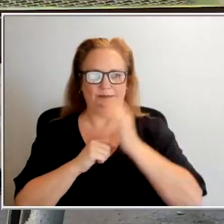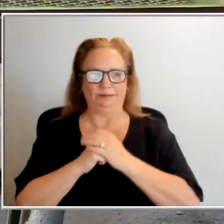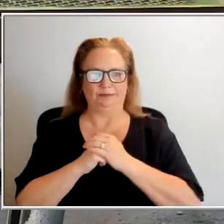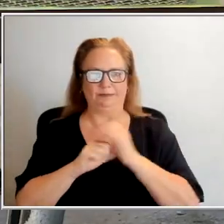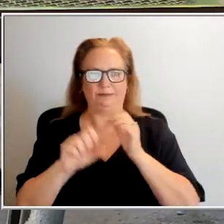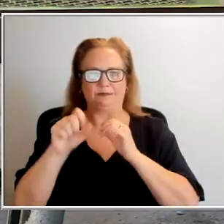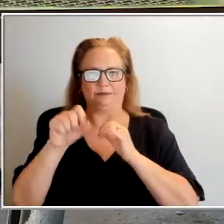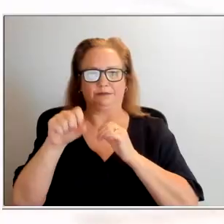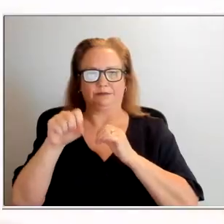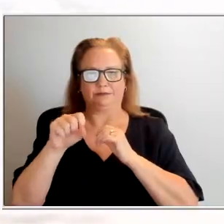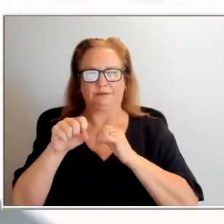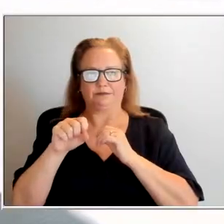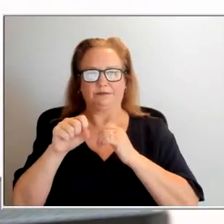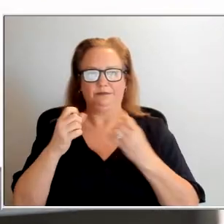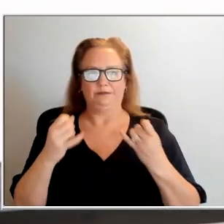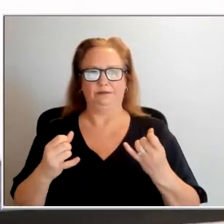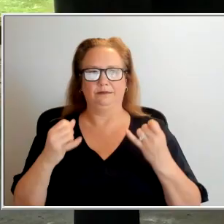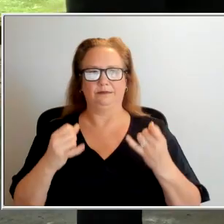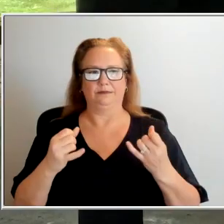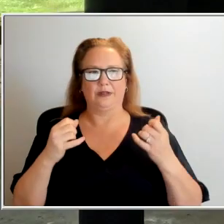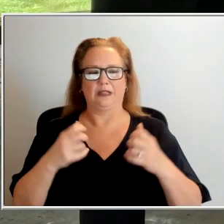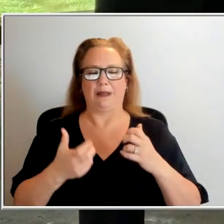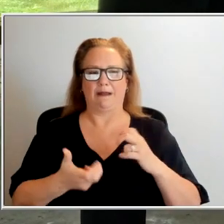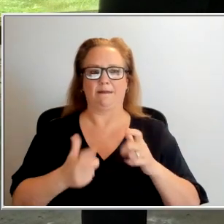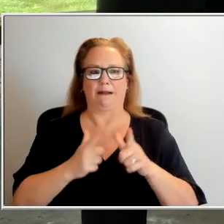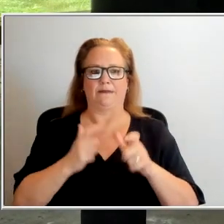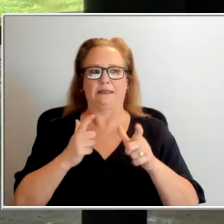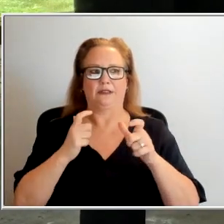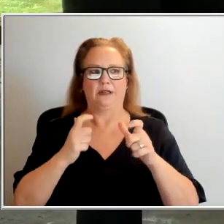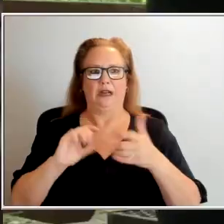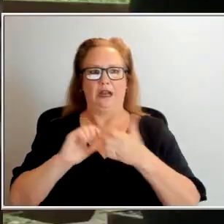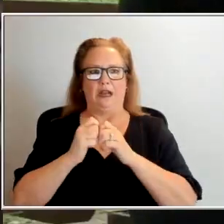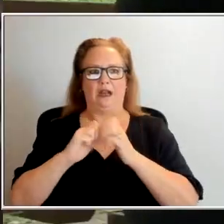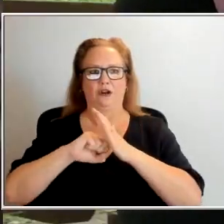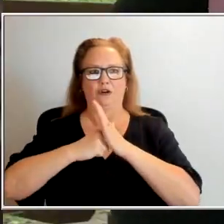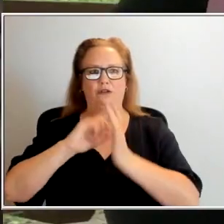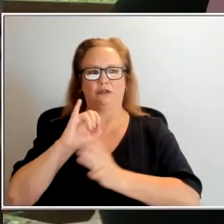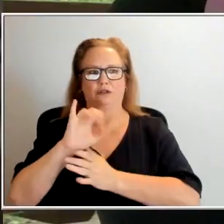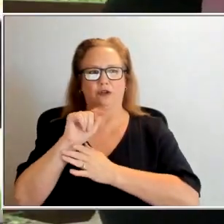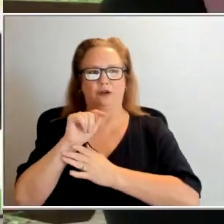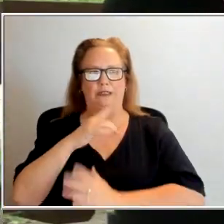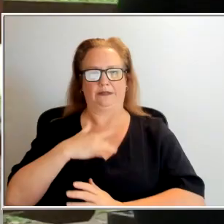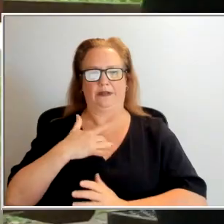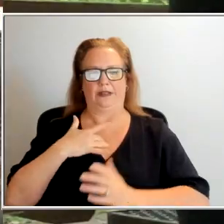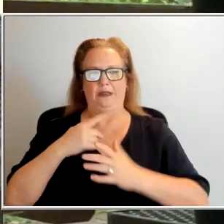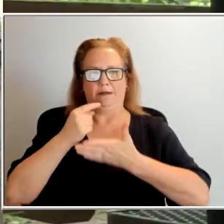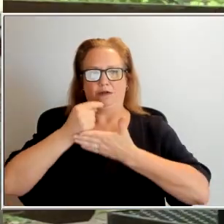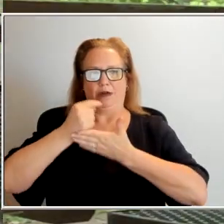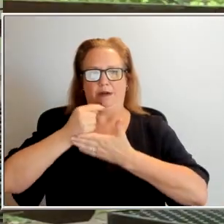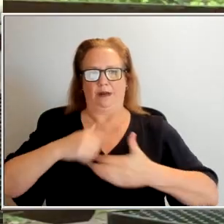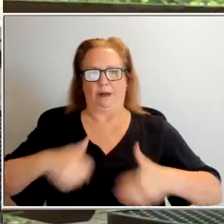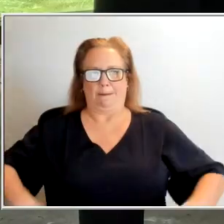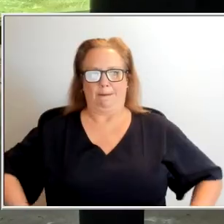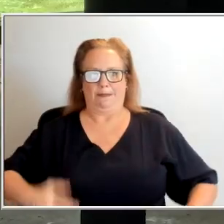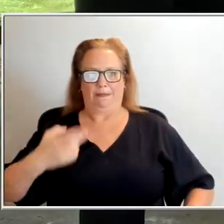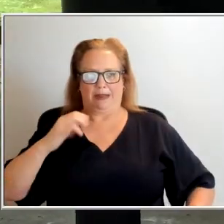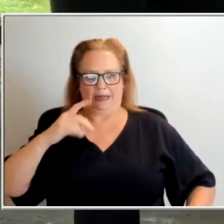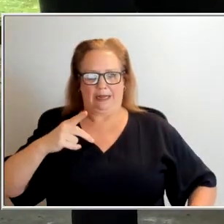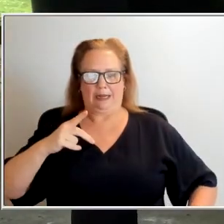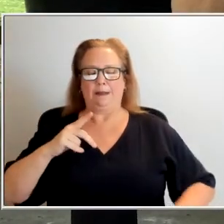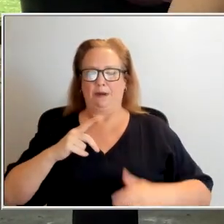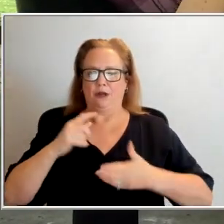All right, now I should kind of pick up the tempo just a little bit. How are your joints feeling since treatment? Pretty good. My hip is pretty bothersome, my left hip.